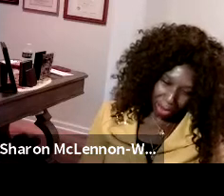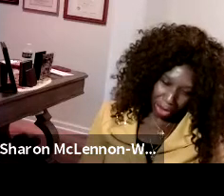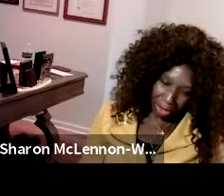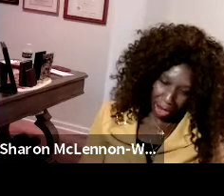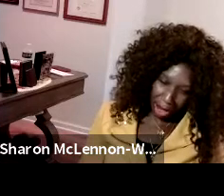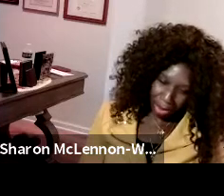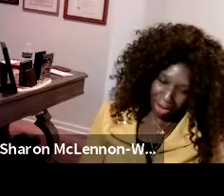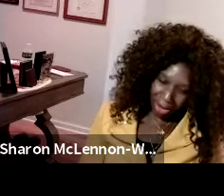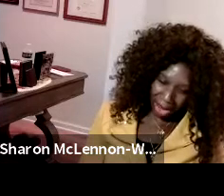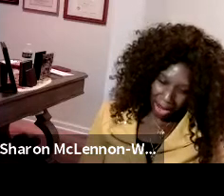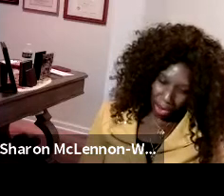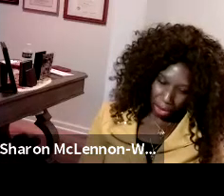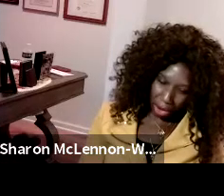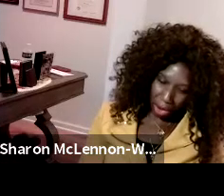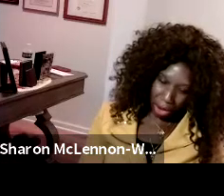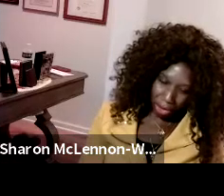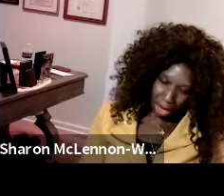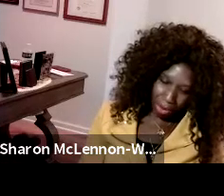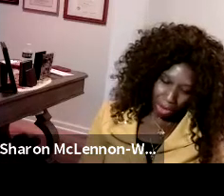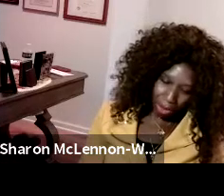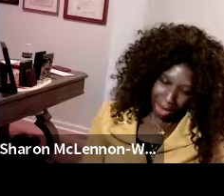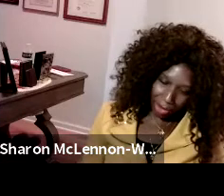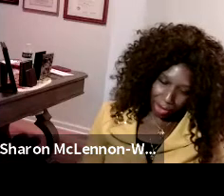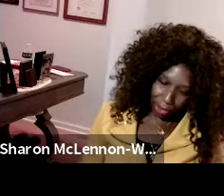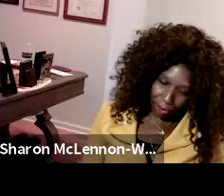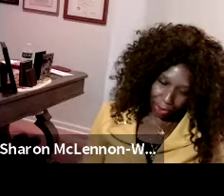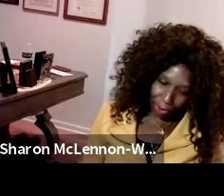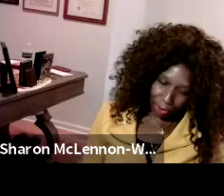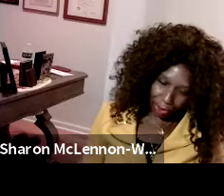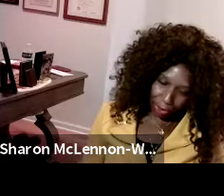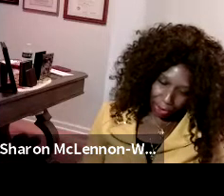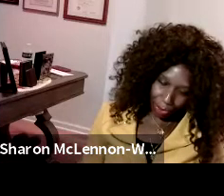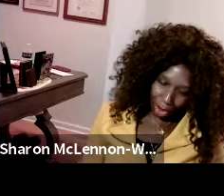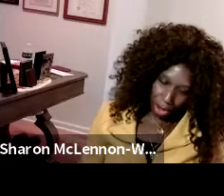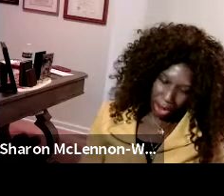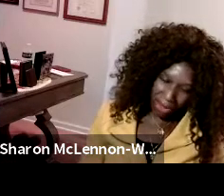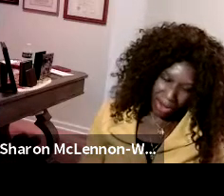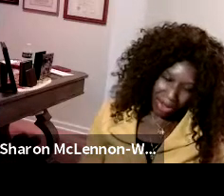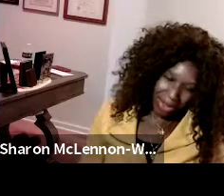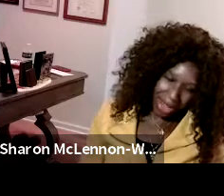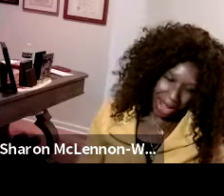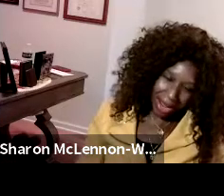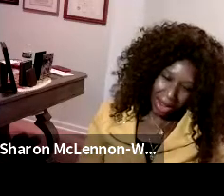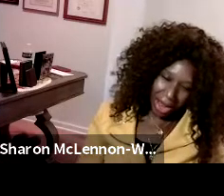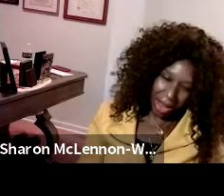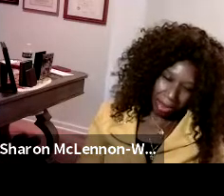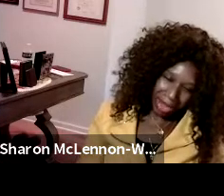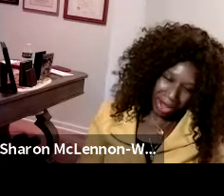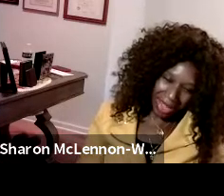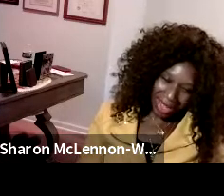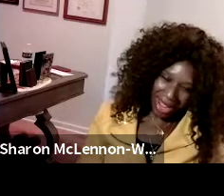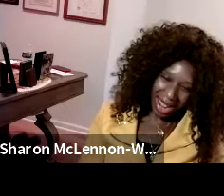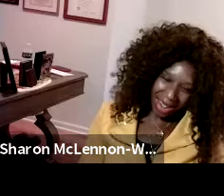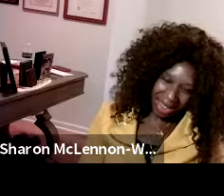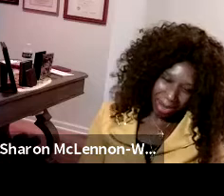in the mornings, but as the day goes on, you're able to manage. You have to understand that